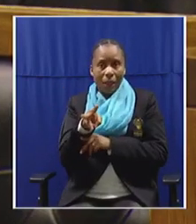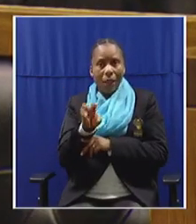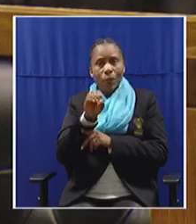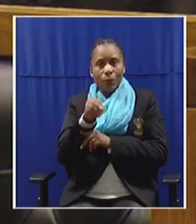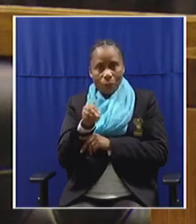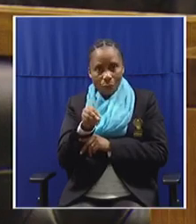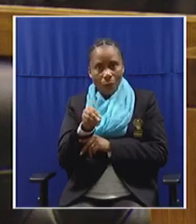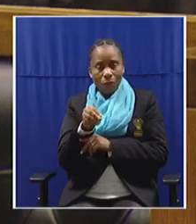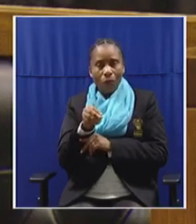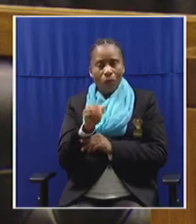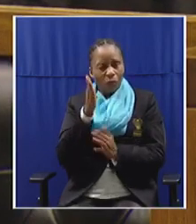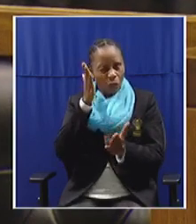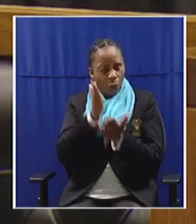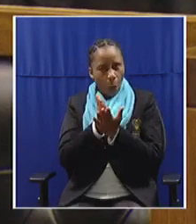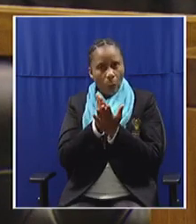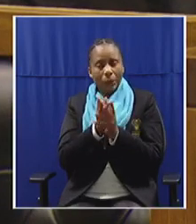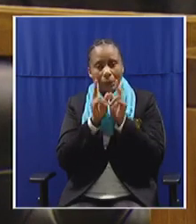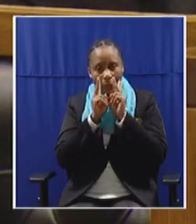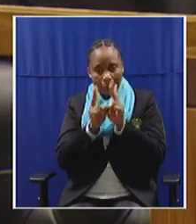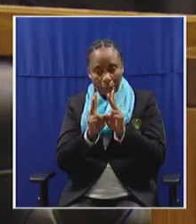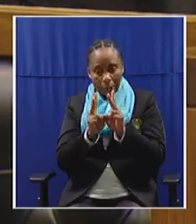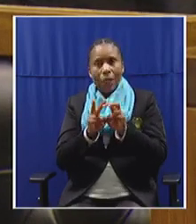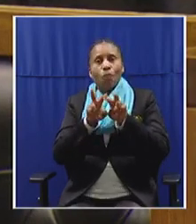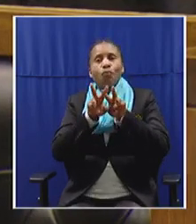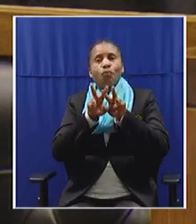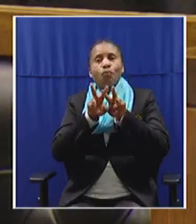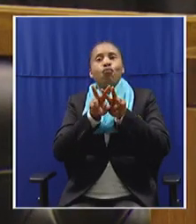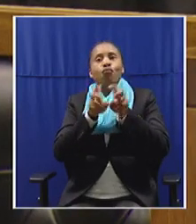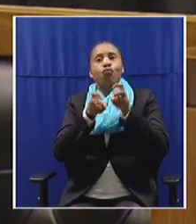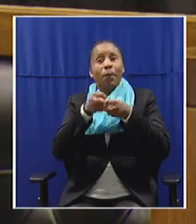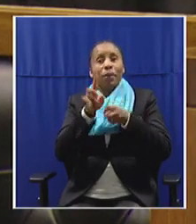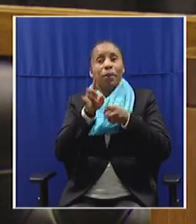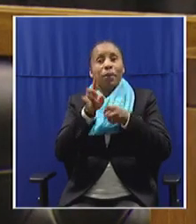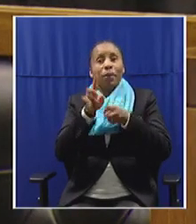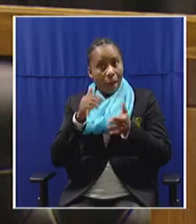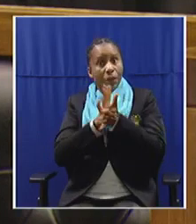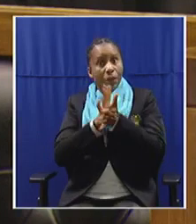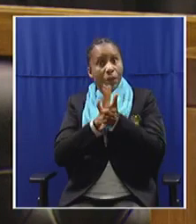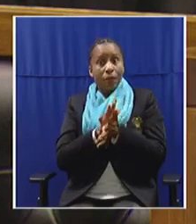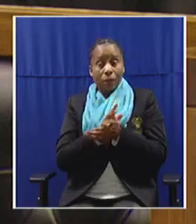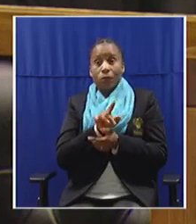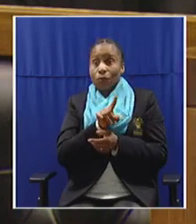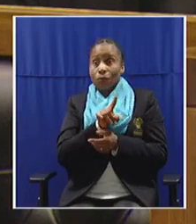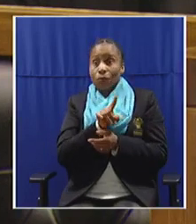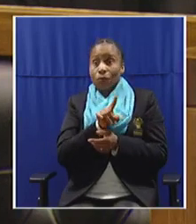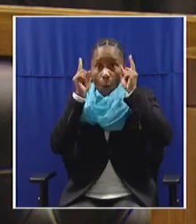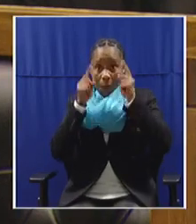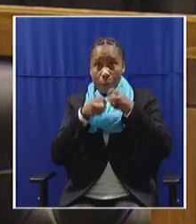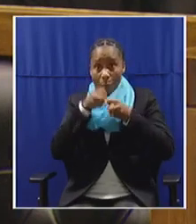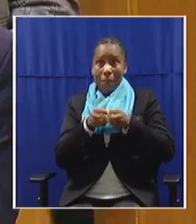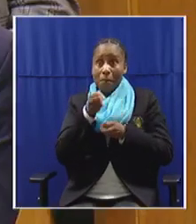ascertain the problems. I appreciate the fact that you're aware that there's a problem and you have raised it with